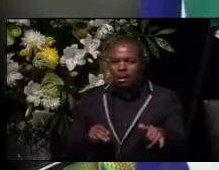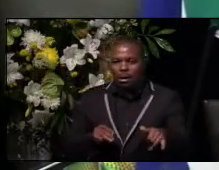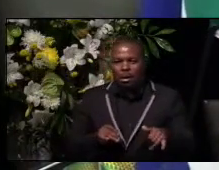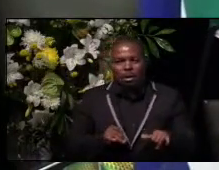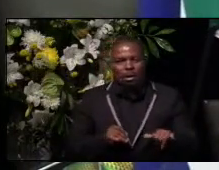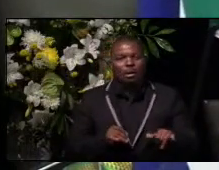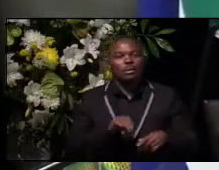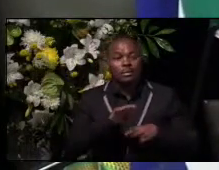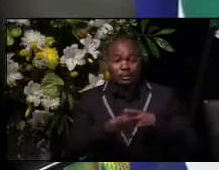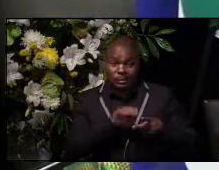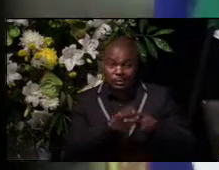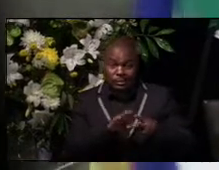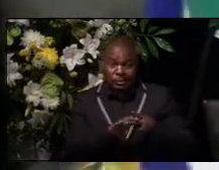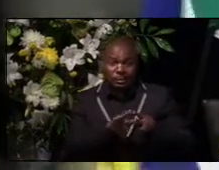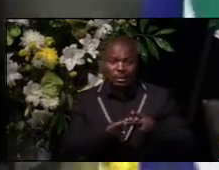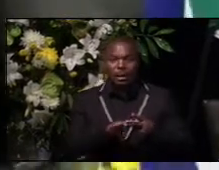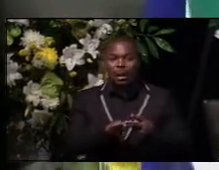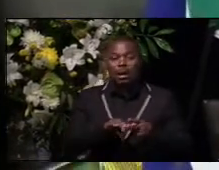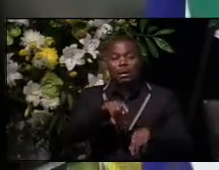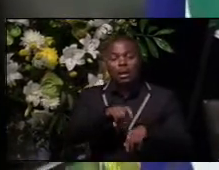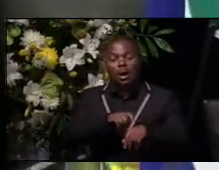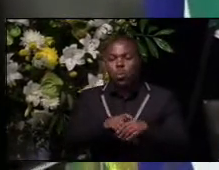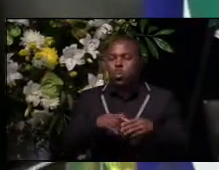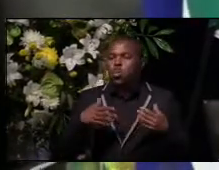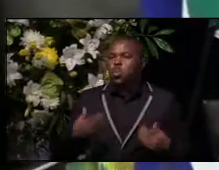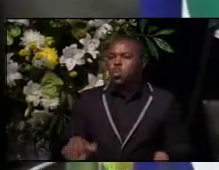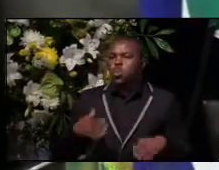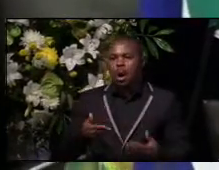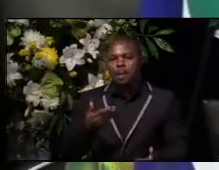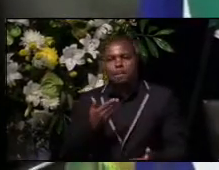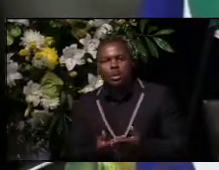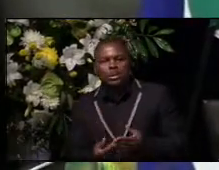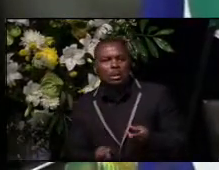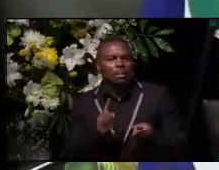and the moment was pregnant with possibilities